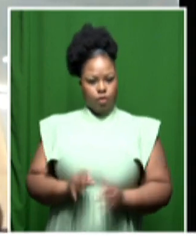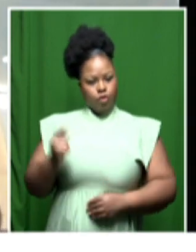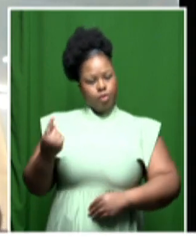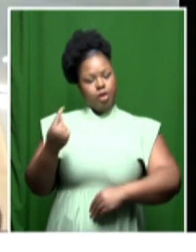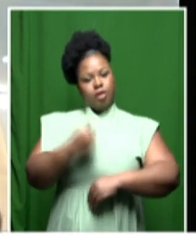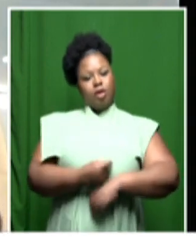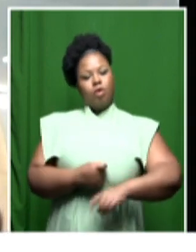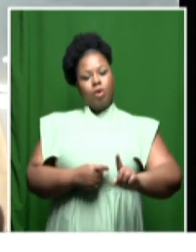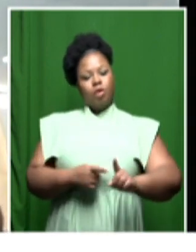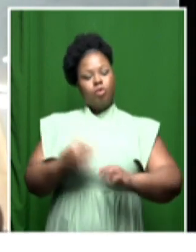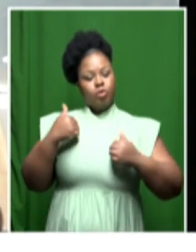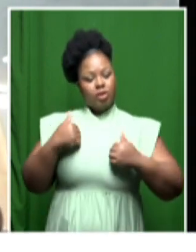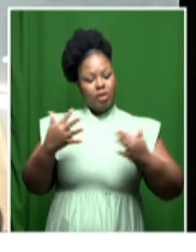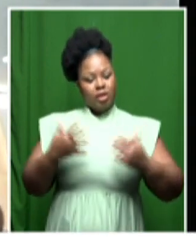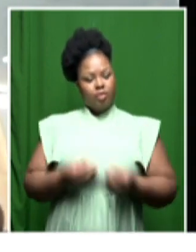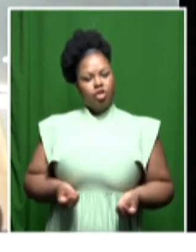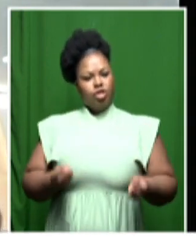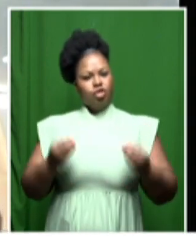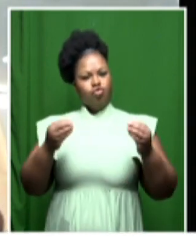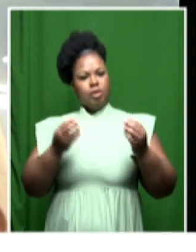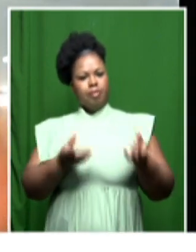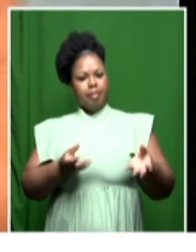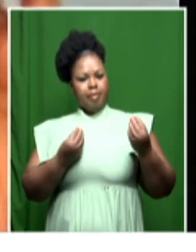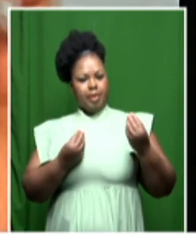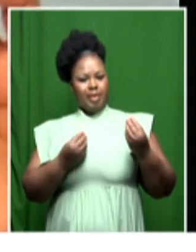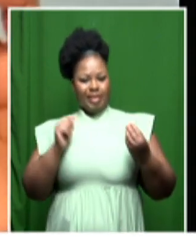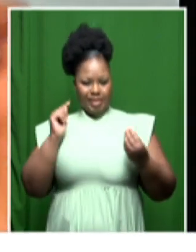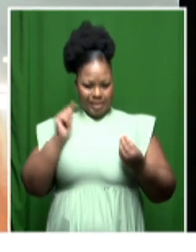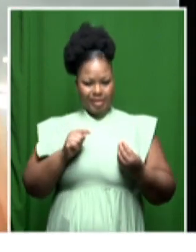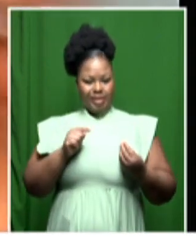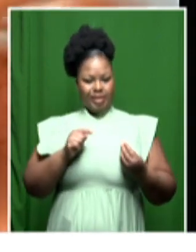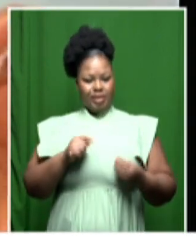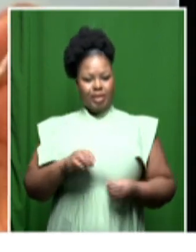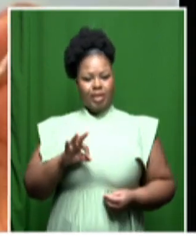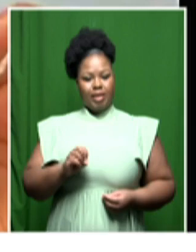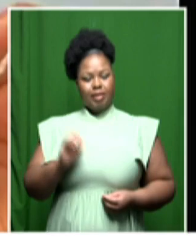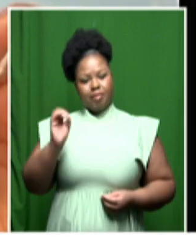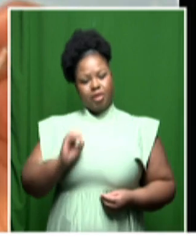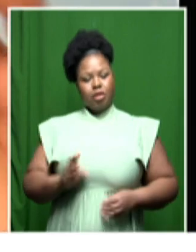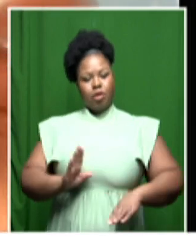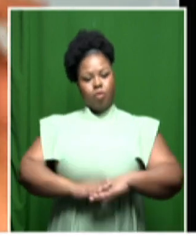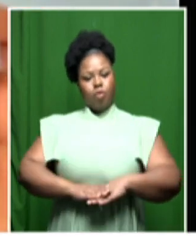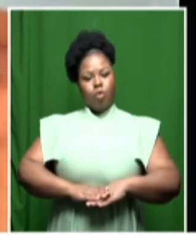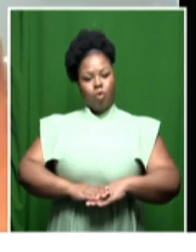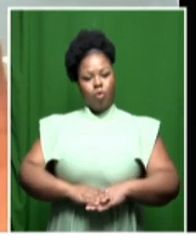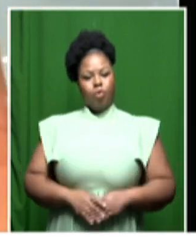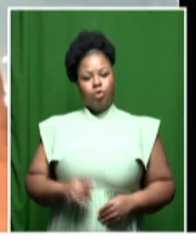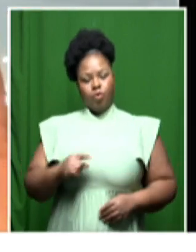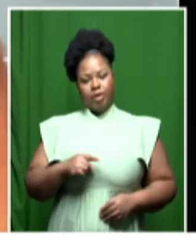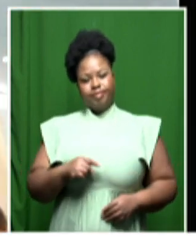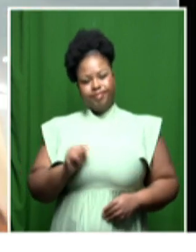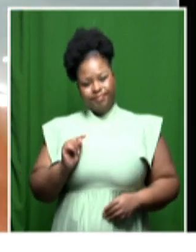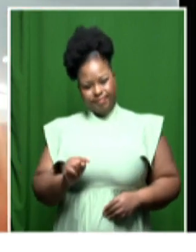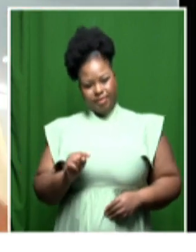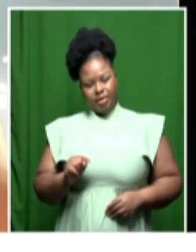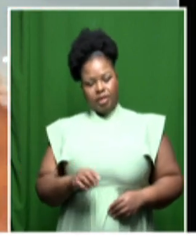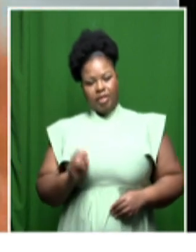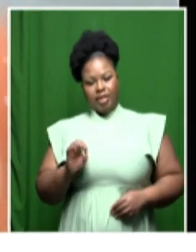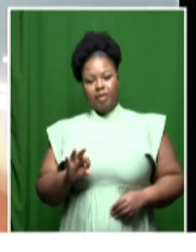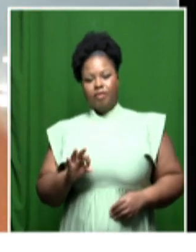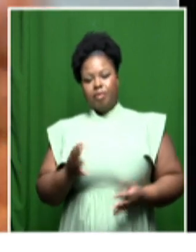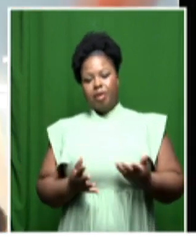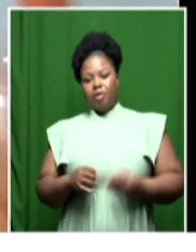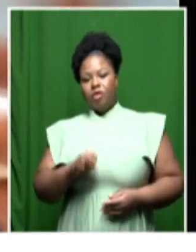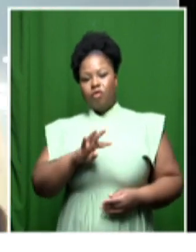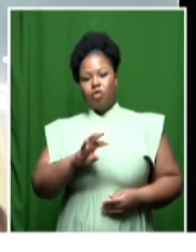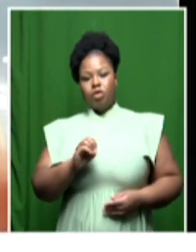of studying starts incurring interest, and that becomes 30% more, as little as 30% more, as much as